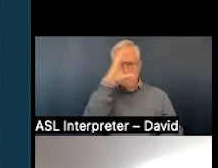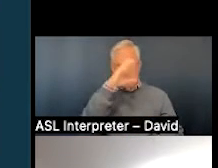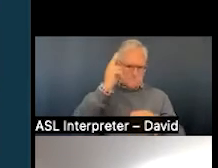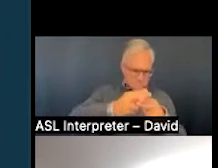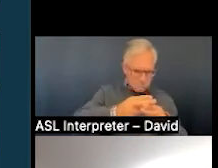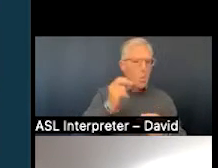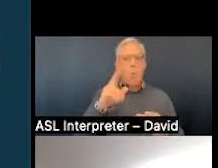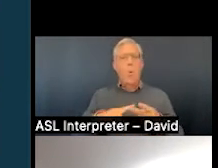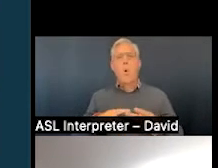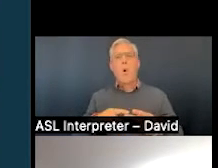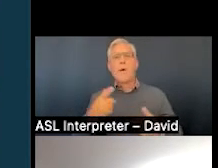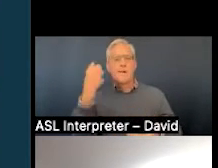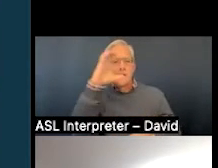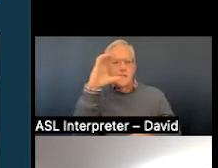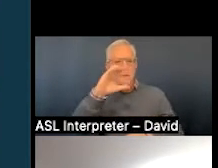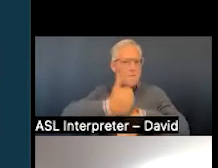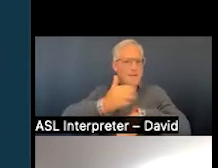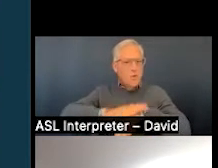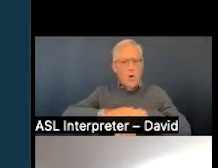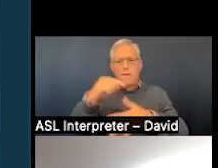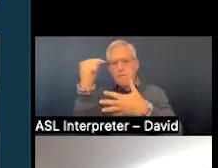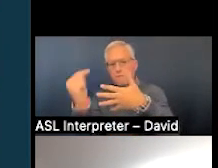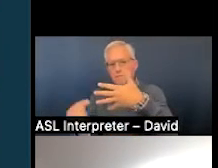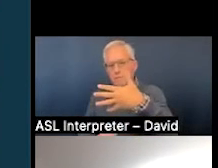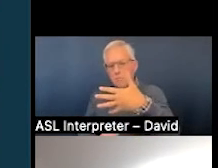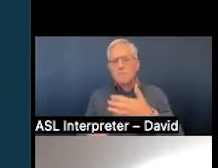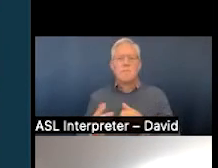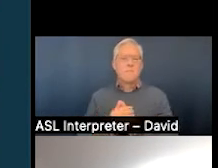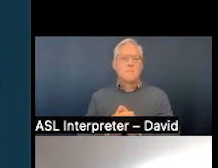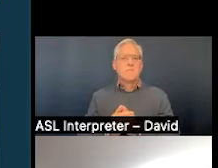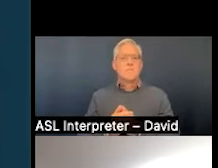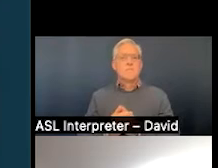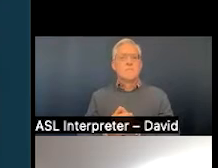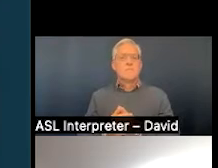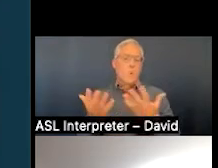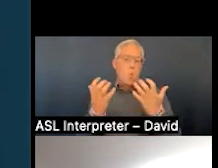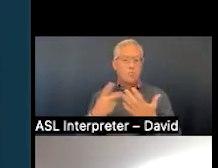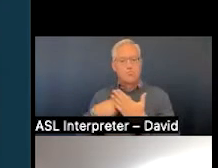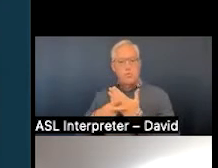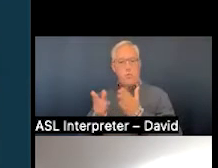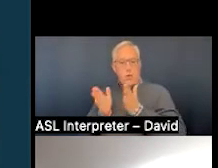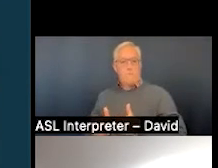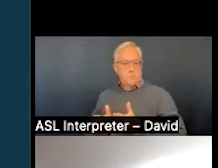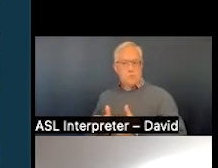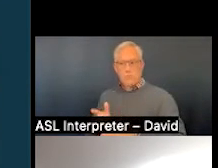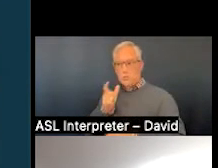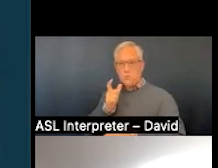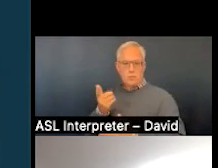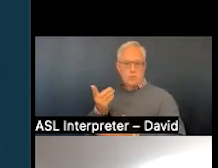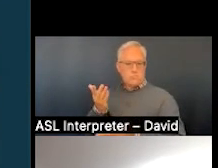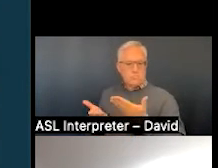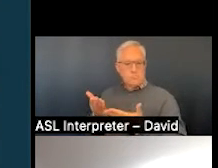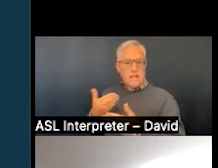you can narrow down your search based upon parameters. So we want to make this useful for programmers who might have a specific